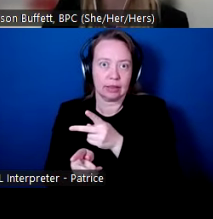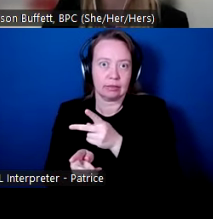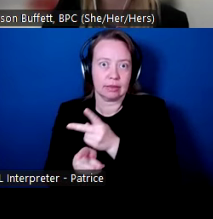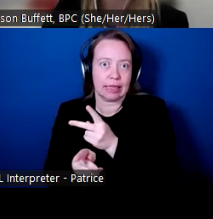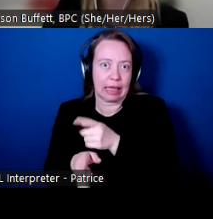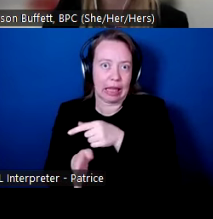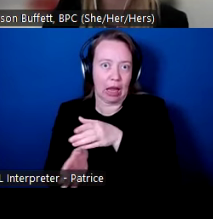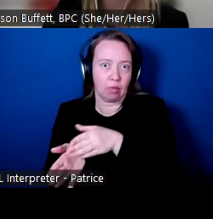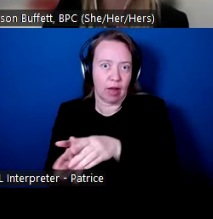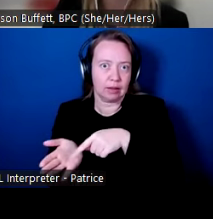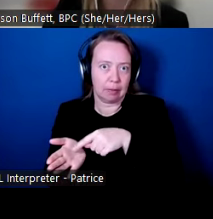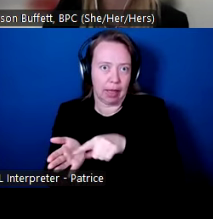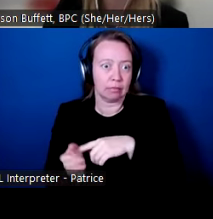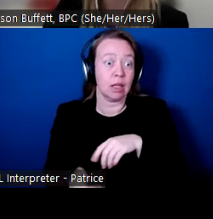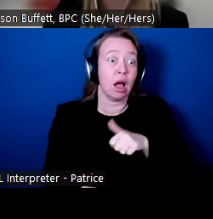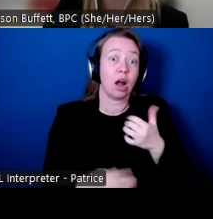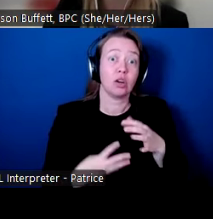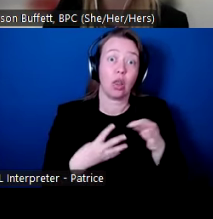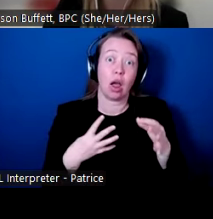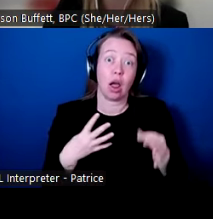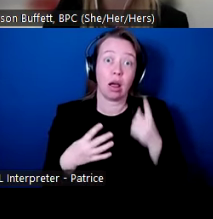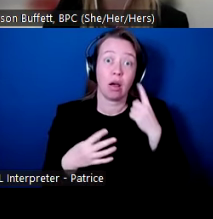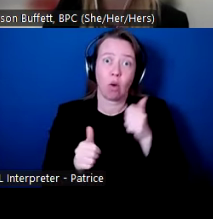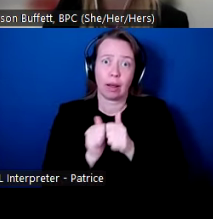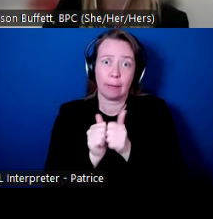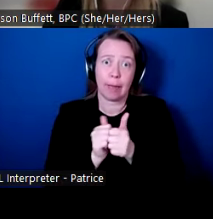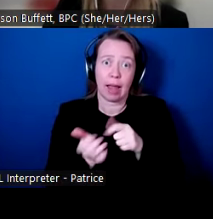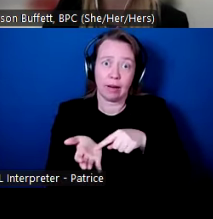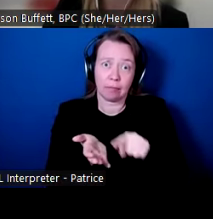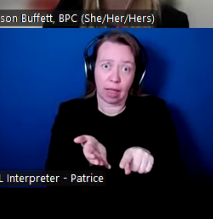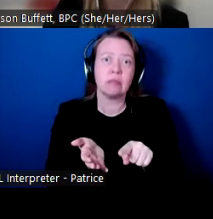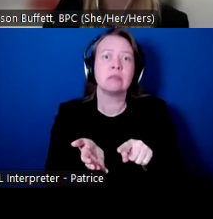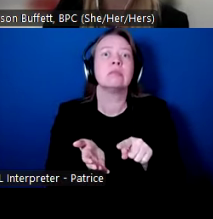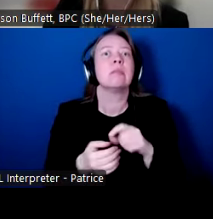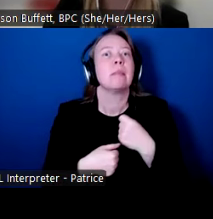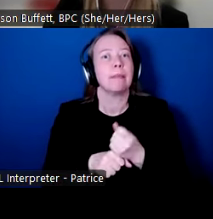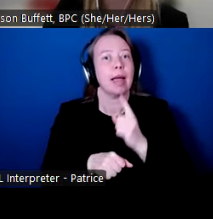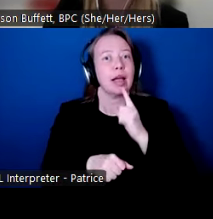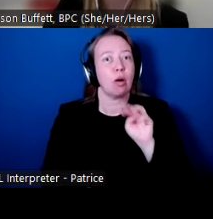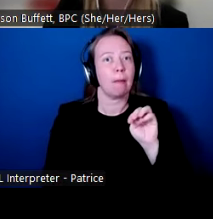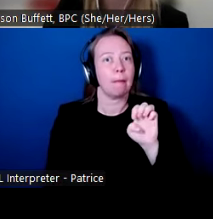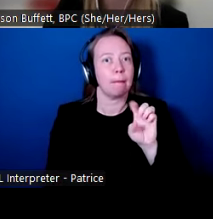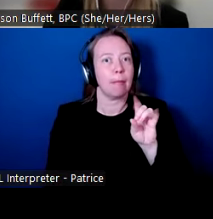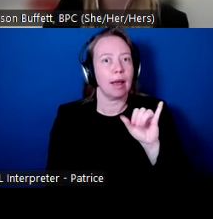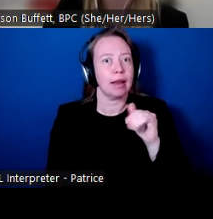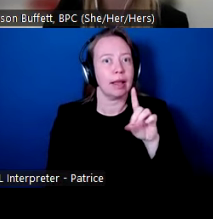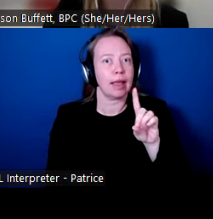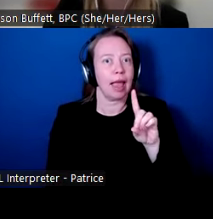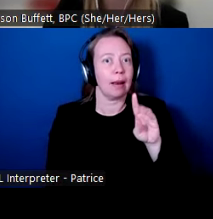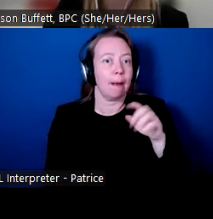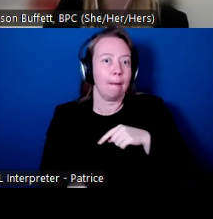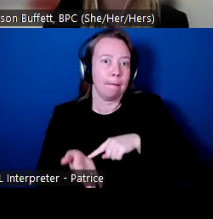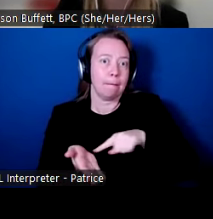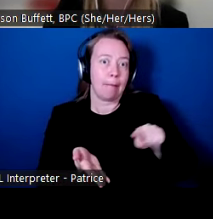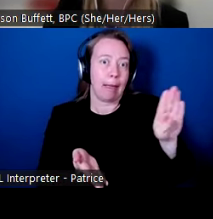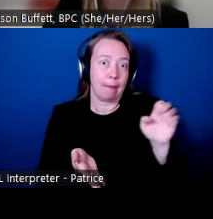Another option to ensure appropriate and competitive compensation is to ensure Medicaid provider reimbursement rates are